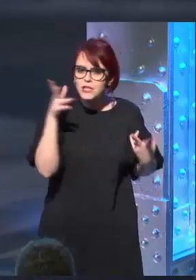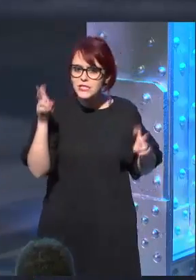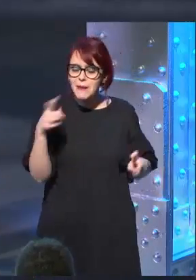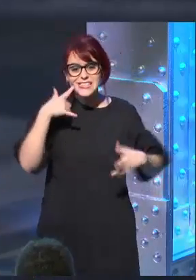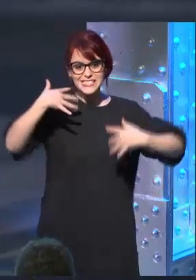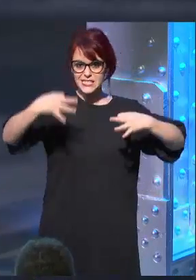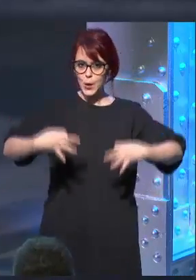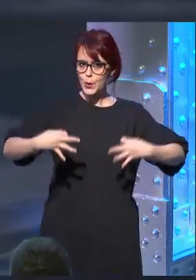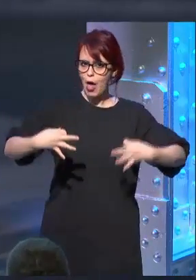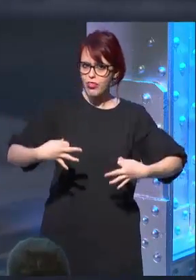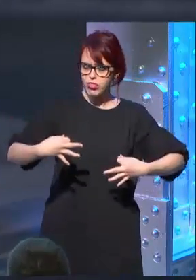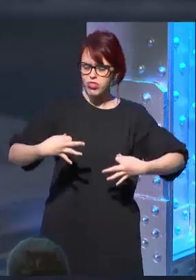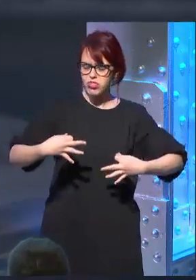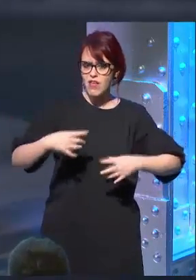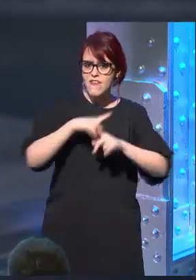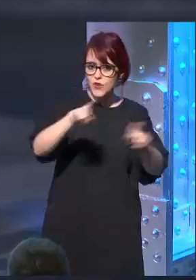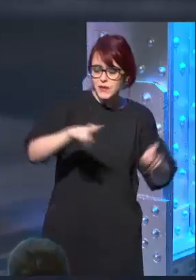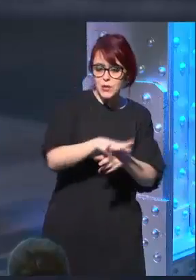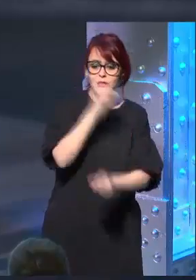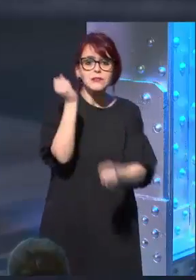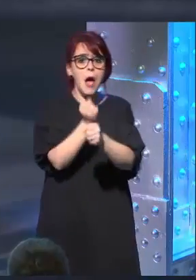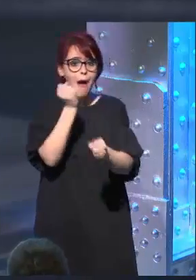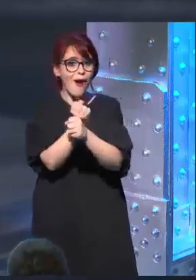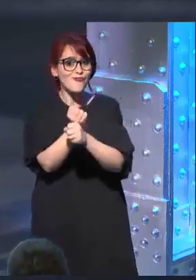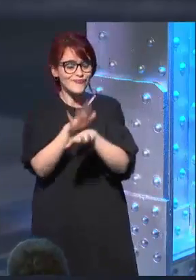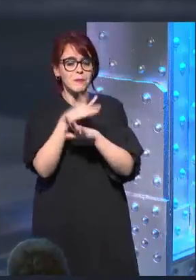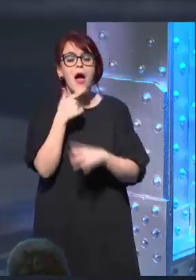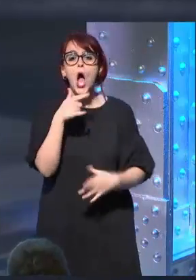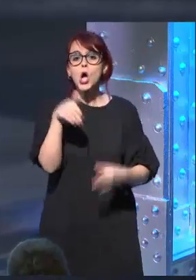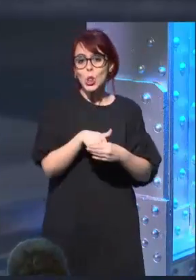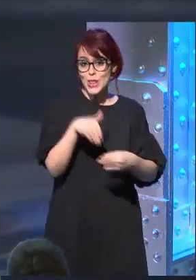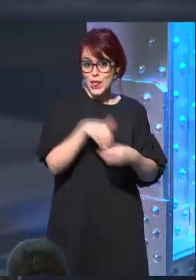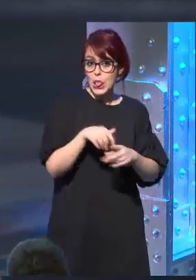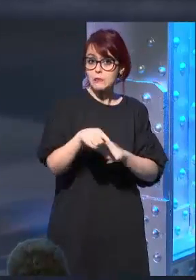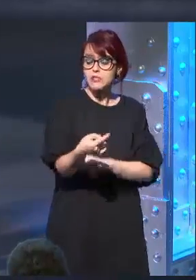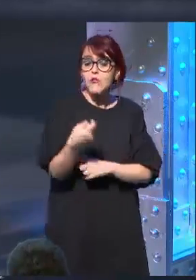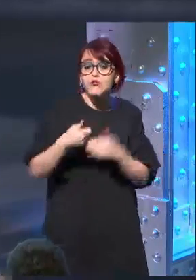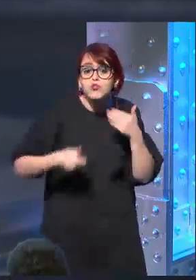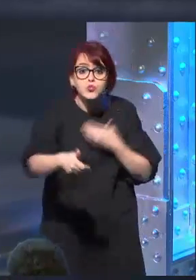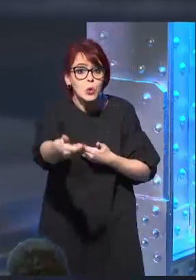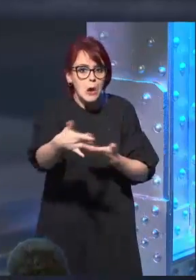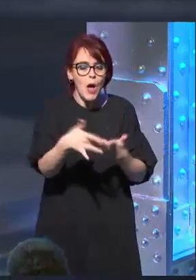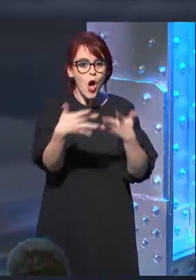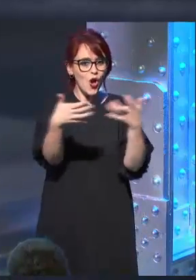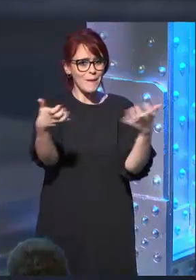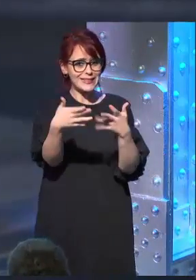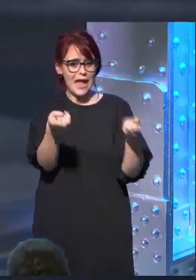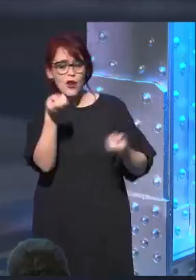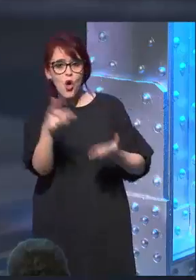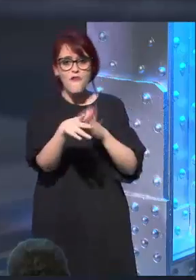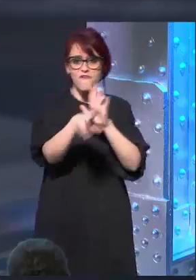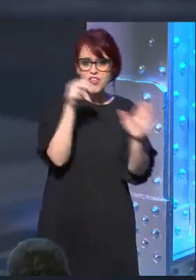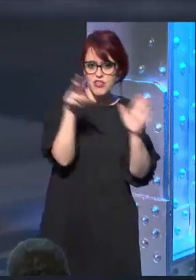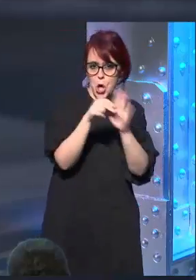finding a job, for instance. It might not seem to have a lot to do with cyber safety, but